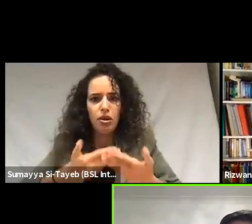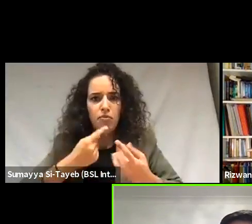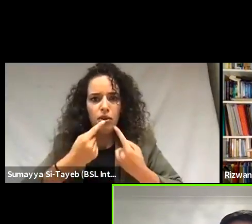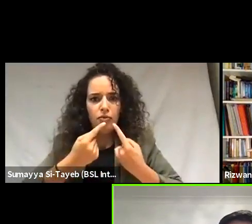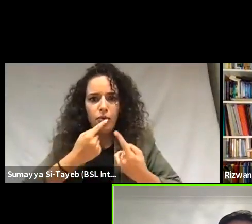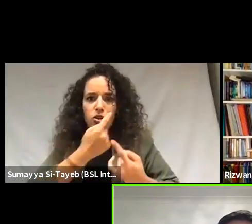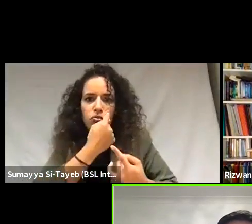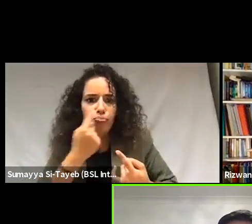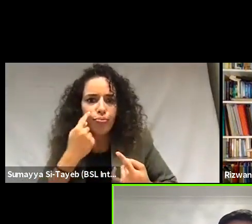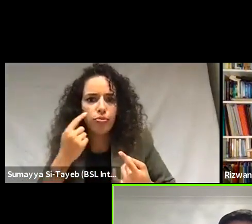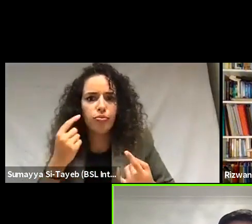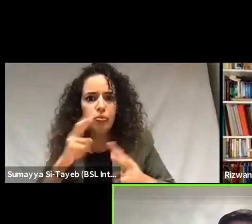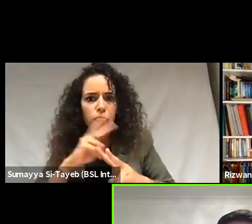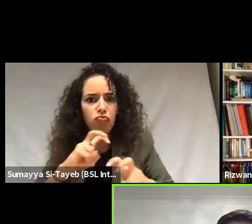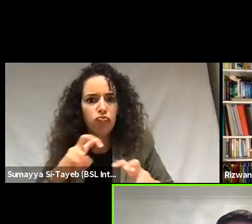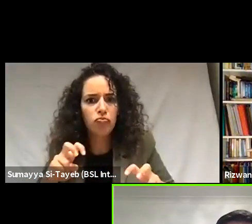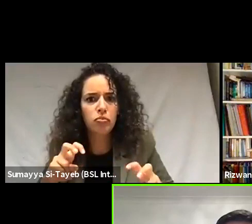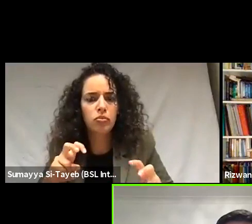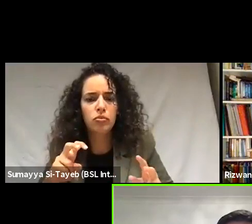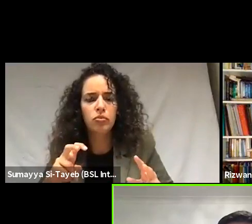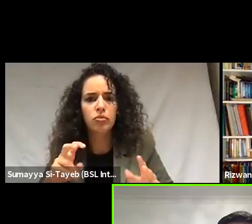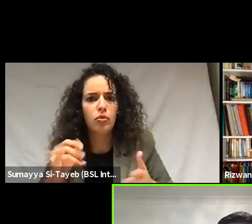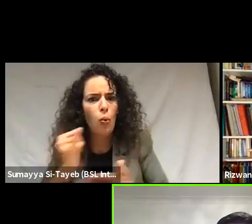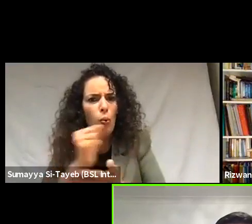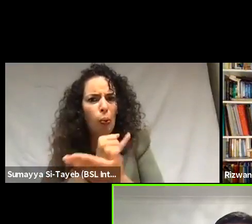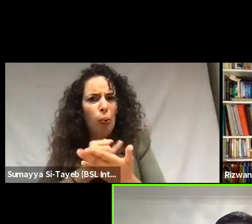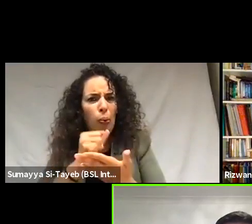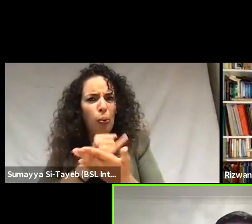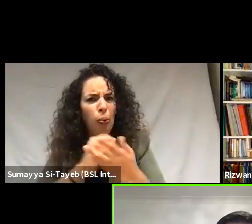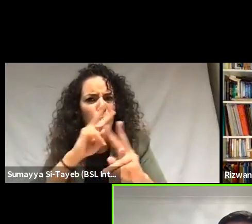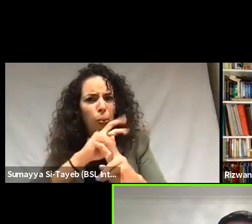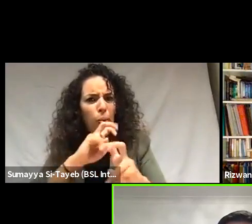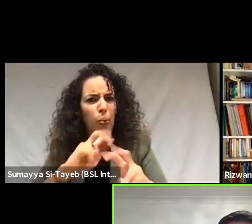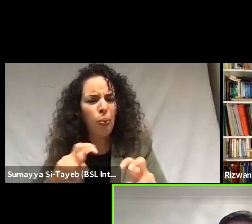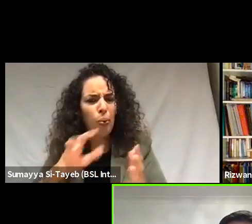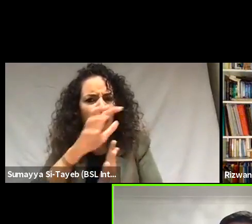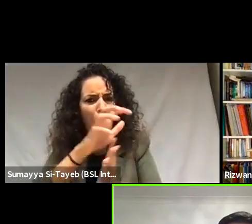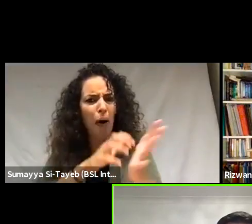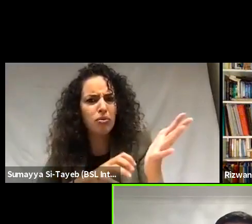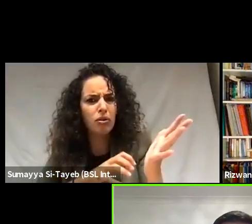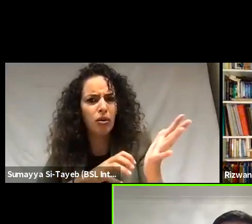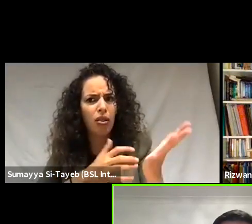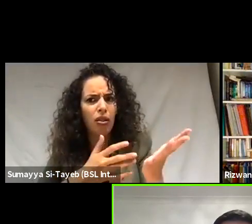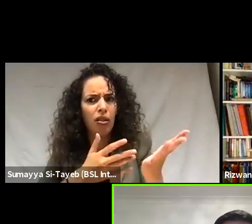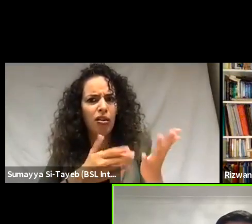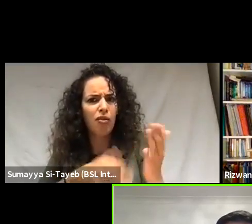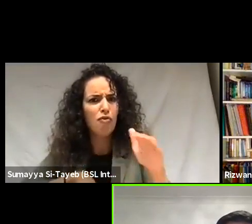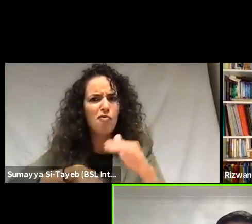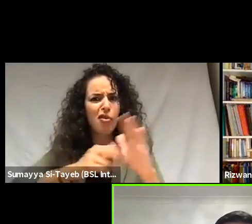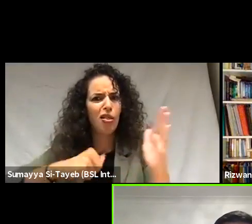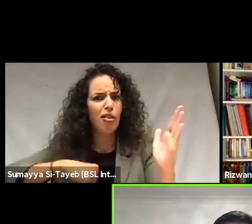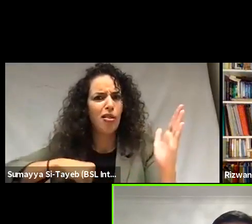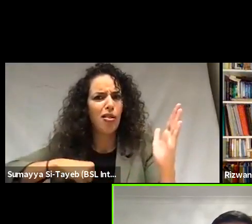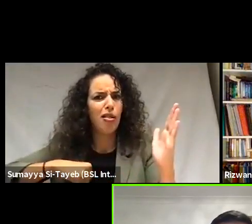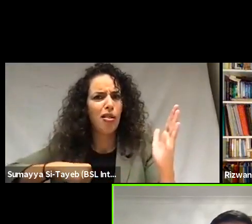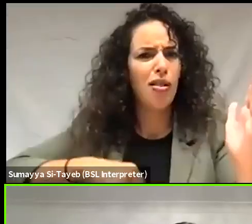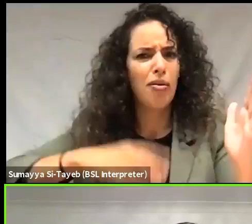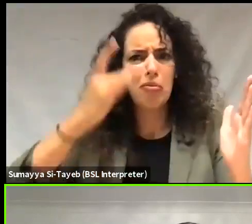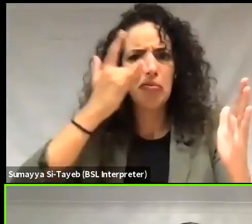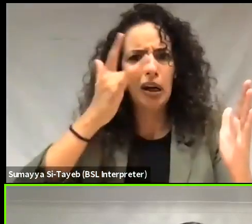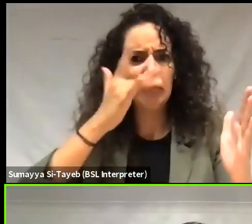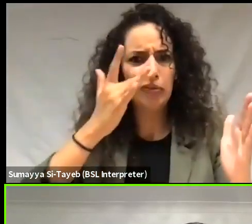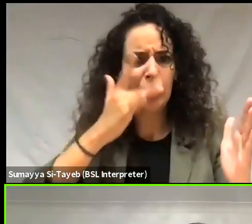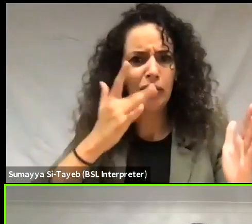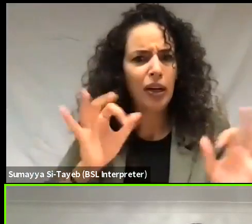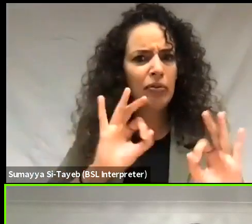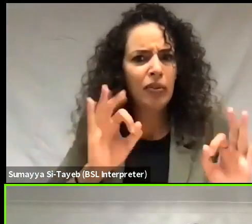was a very, very poorly researched article that provided no evidence, but did make a load of assumptions that were all unfounded against